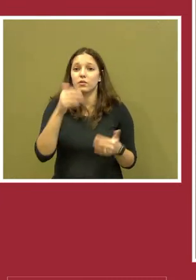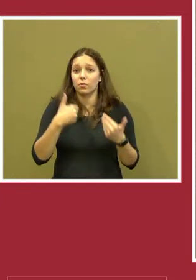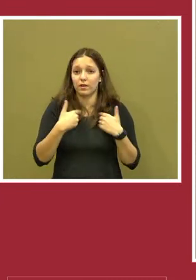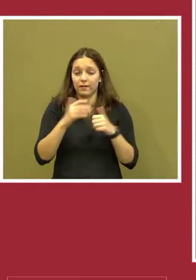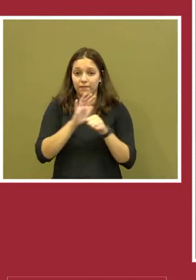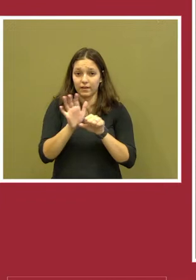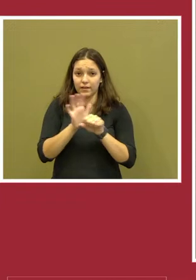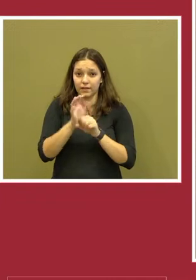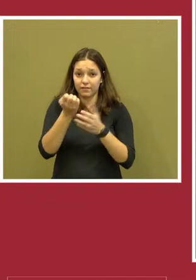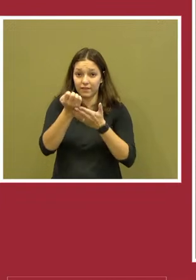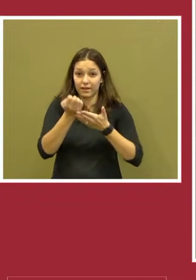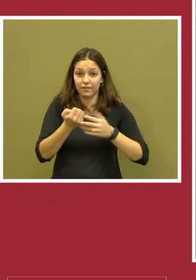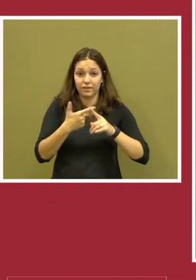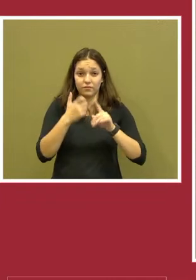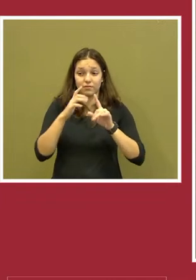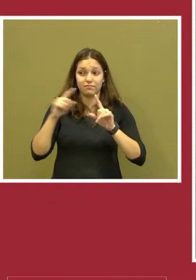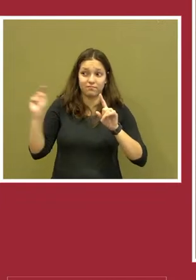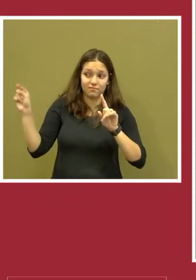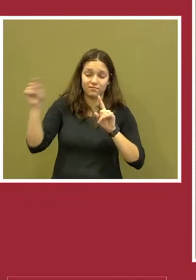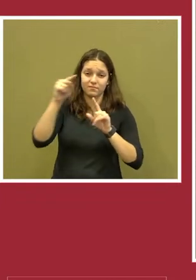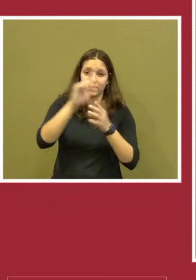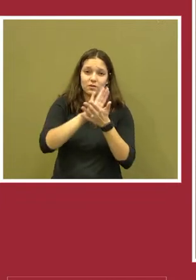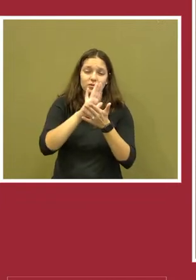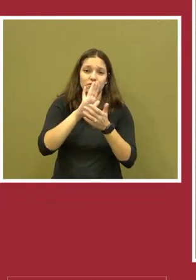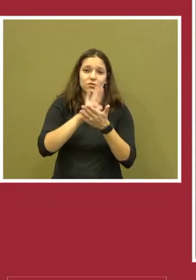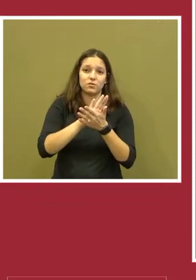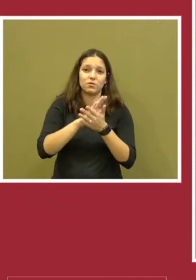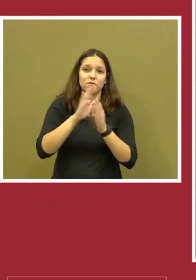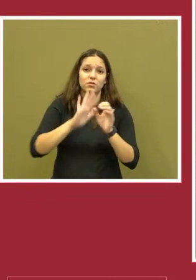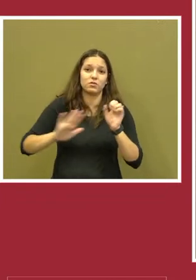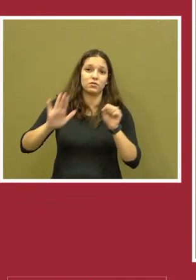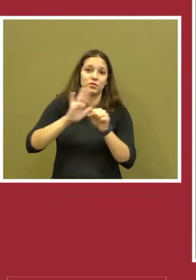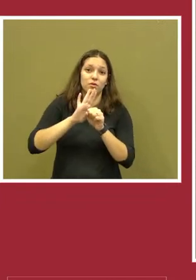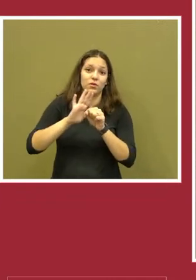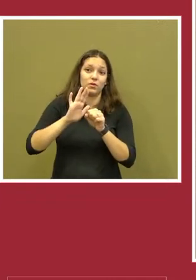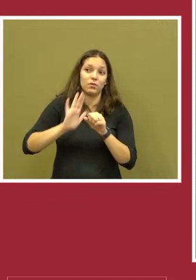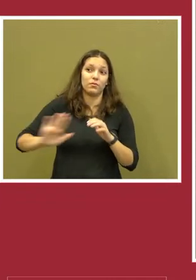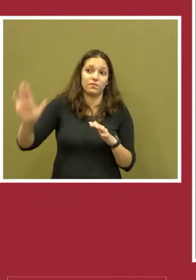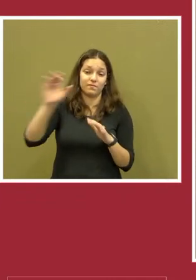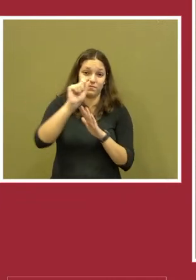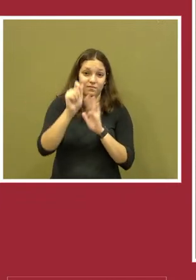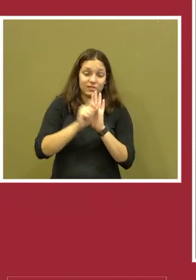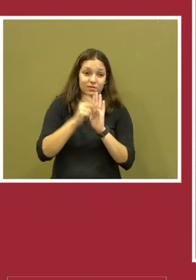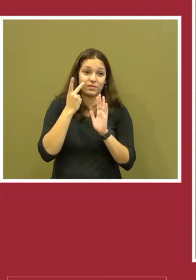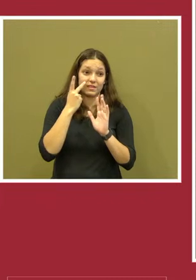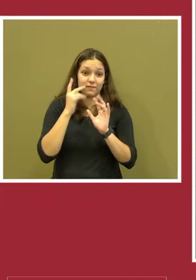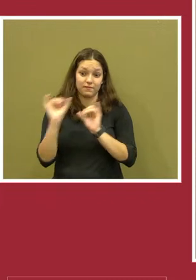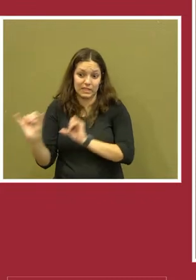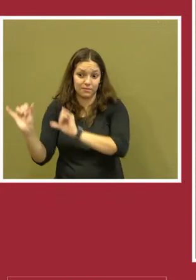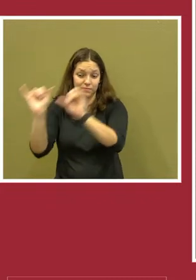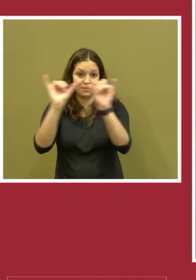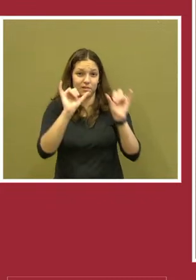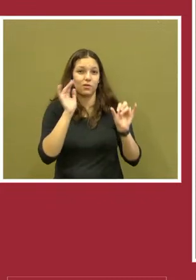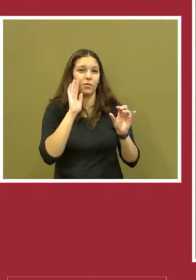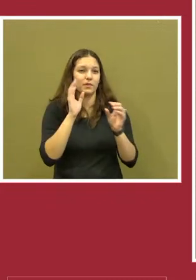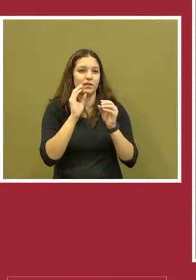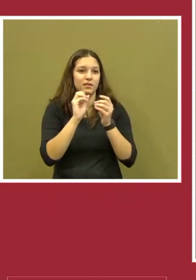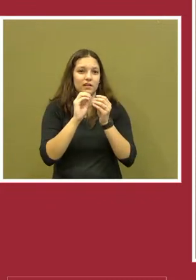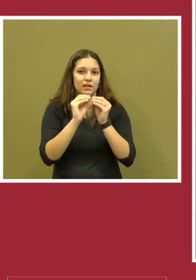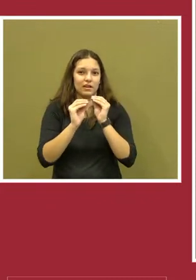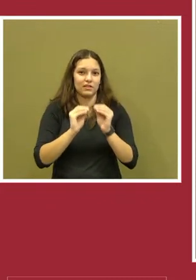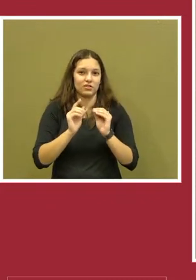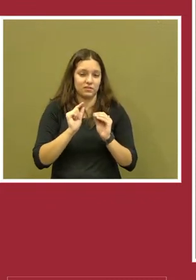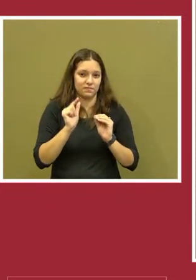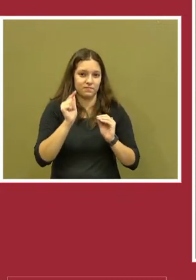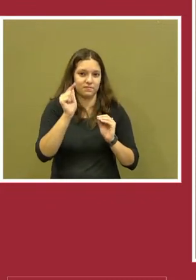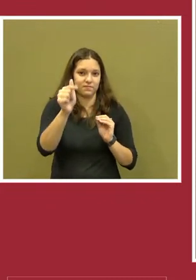enough evidence from the rest of the schools around the state to see if that's a common theme, and so therefore will be adjusted as we go forward. Right now,